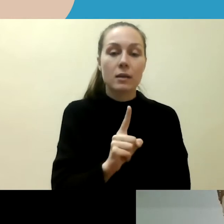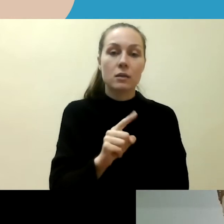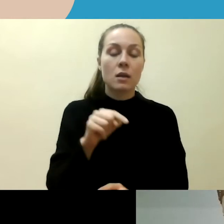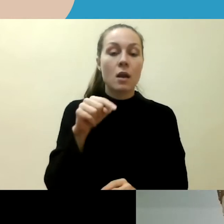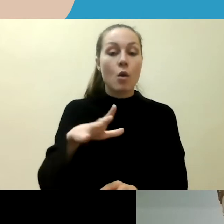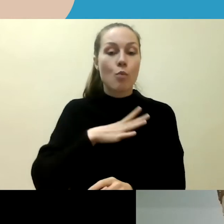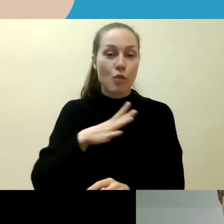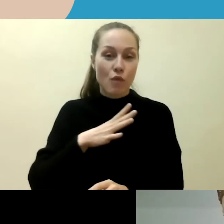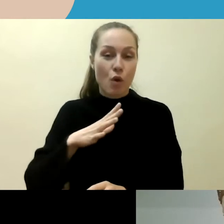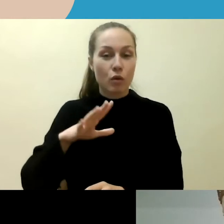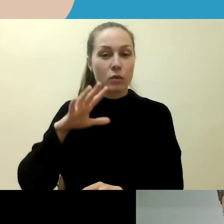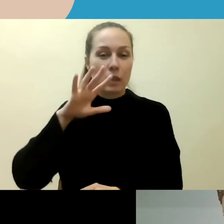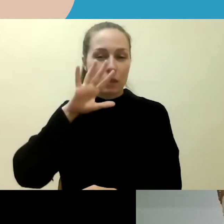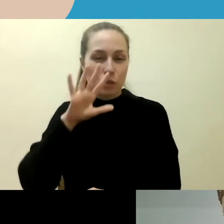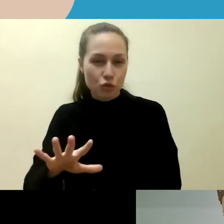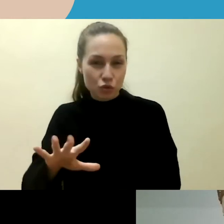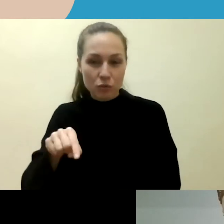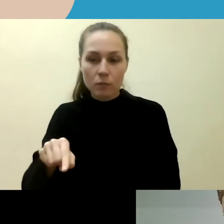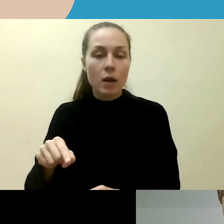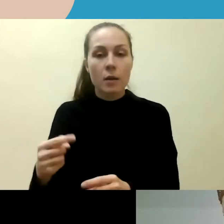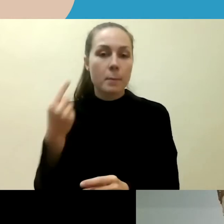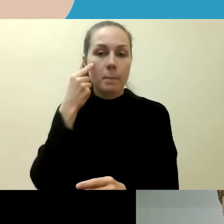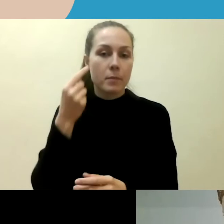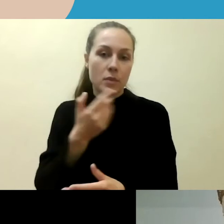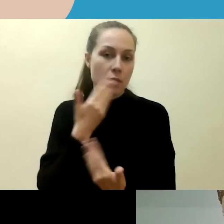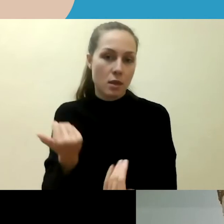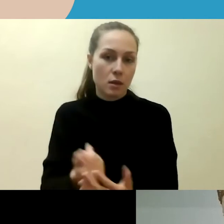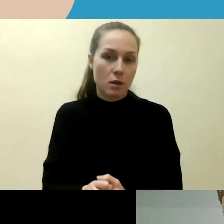when the police starts investigation, the